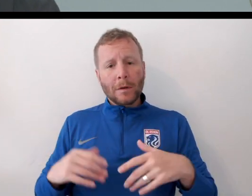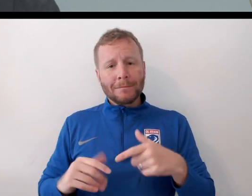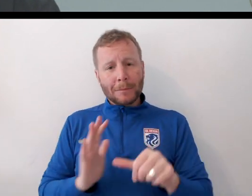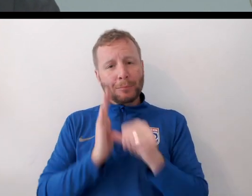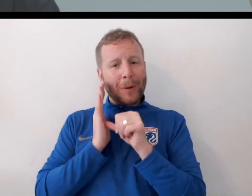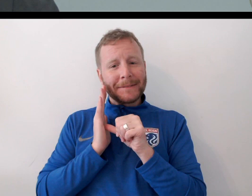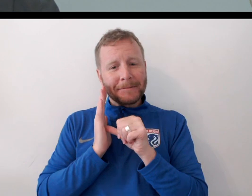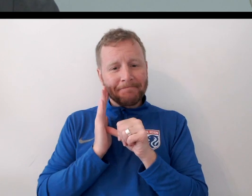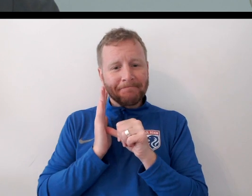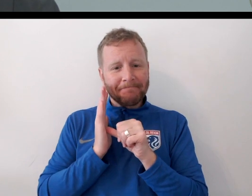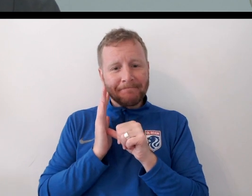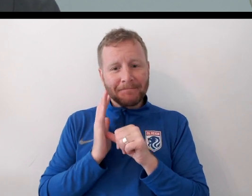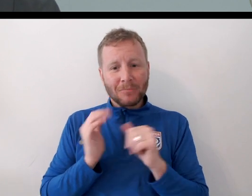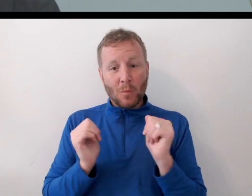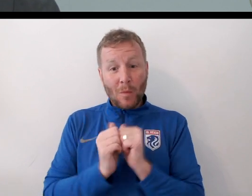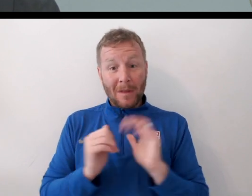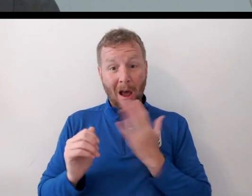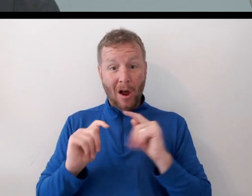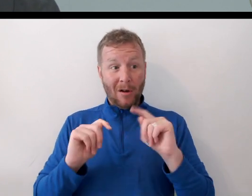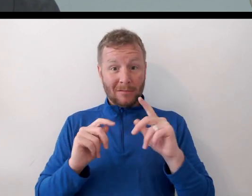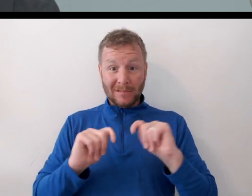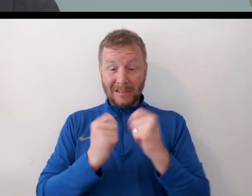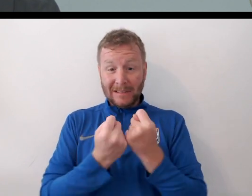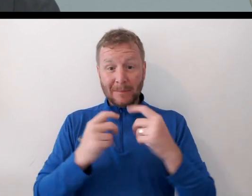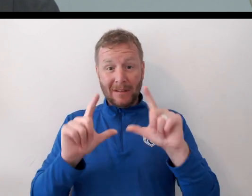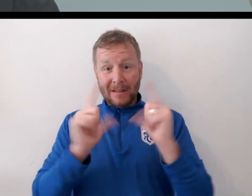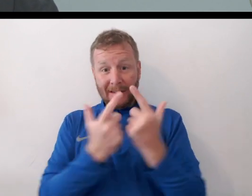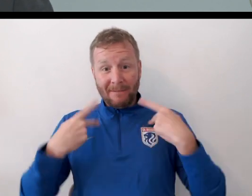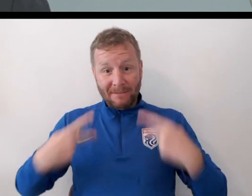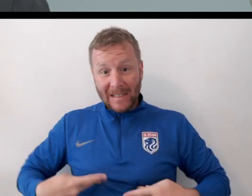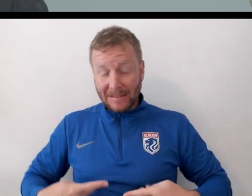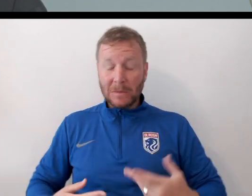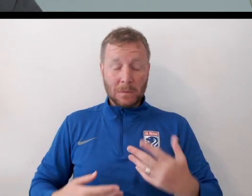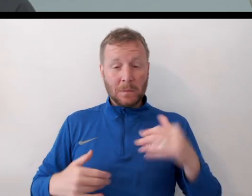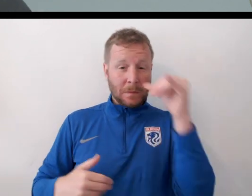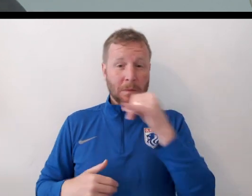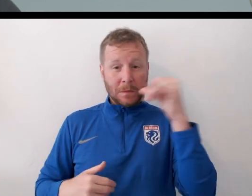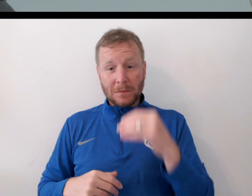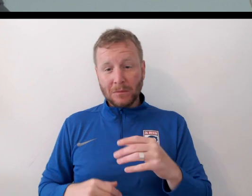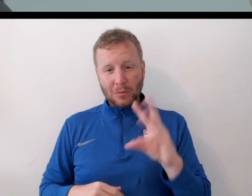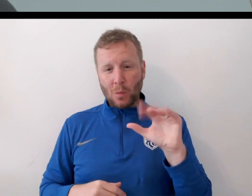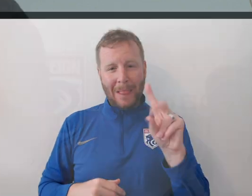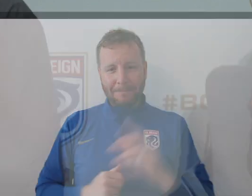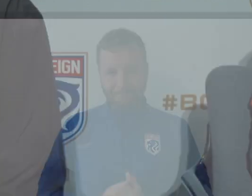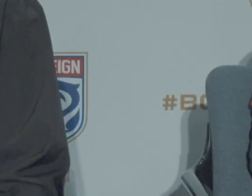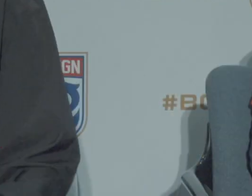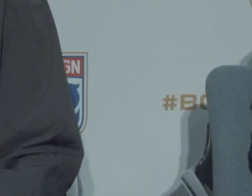is pretty impressive, especially with how physical our league is and how crazy every game is. Like, it's wild.